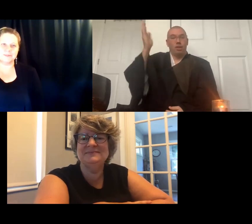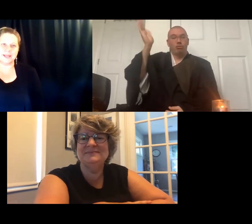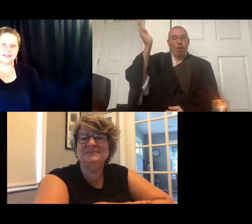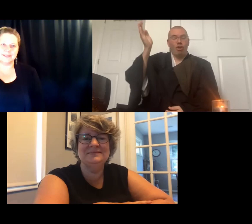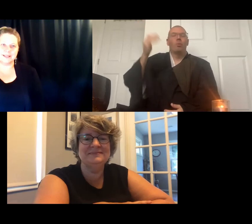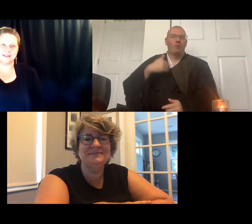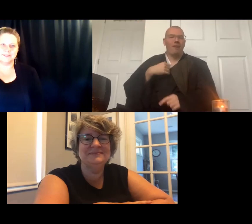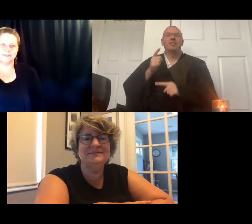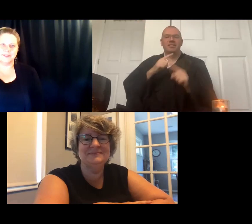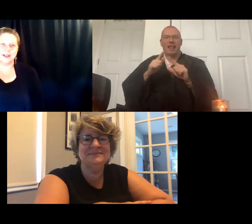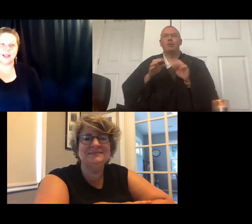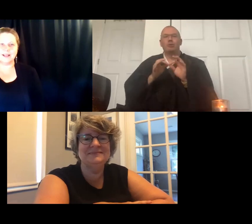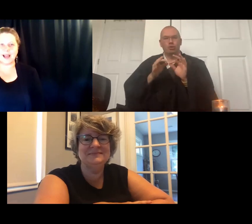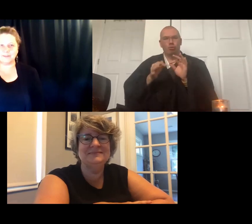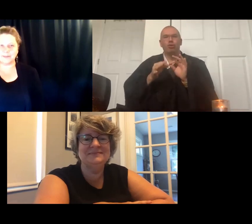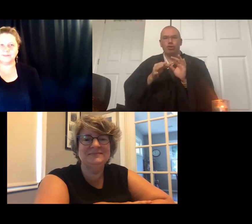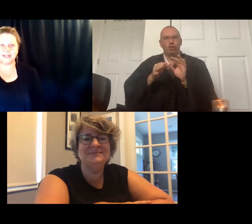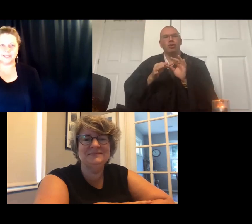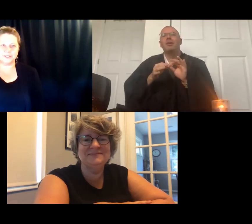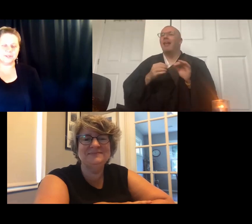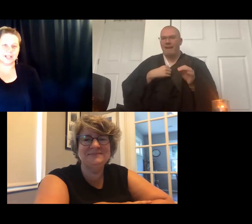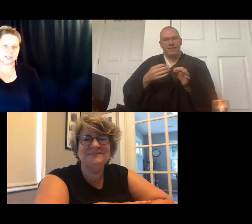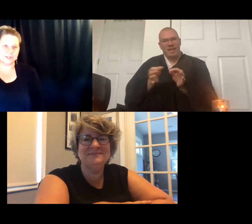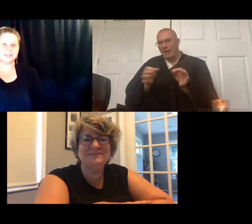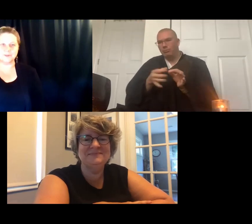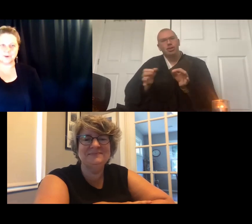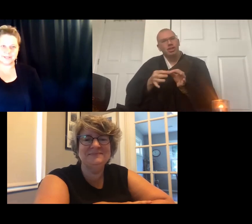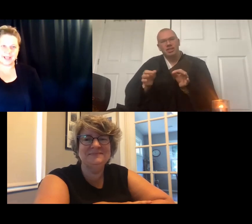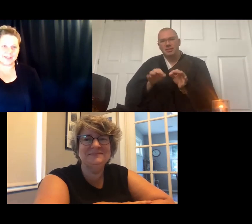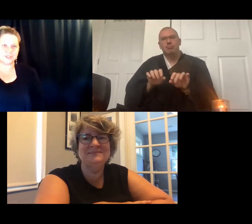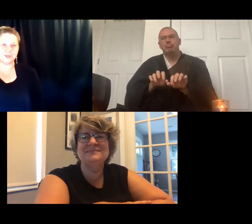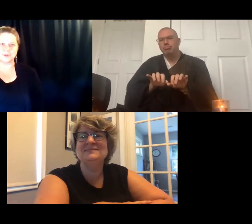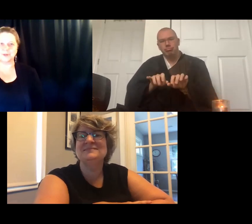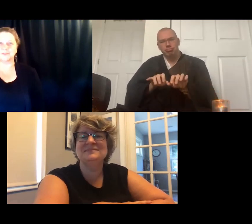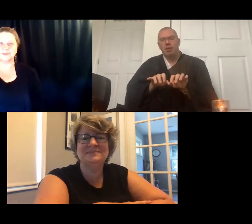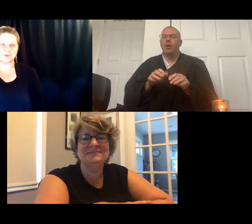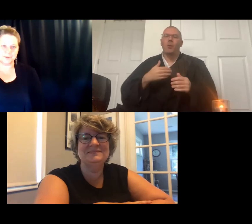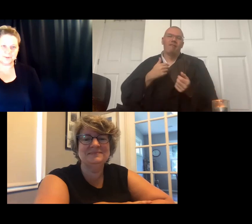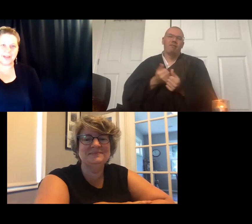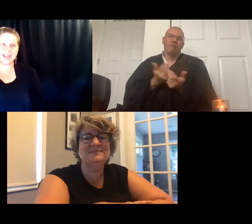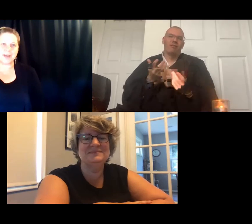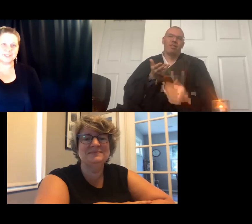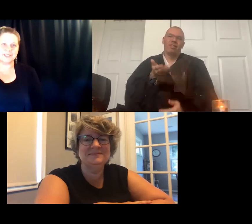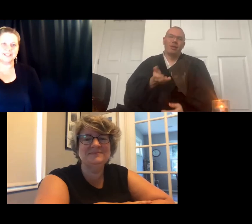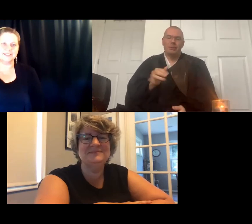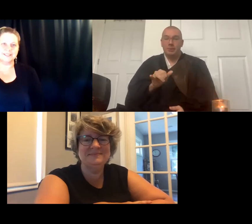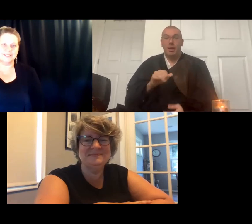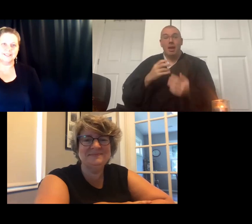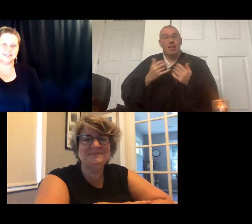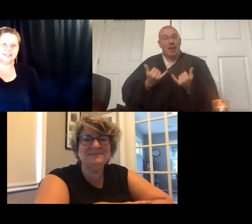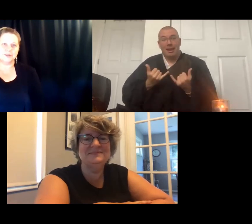diversity is amazing. And I've been invited to do lectures, and of course I have interpreters. Of course we have